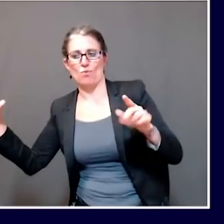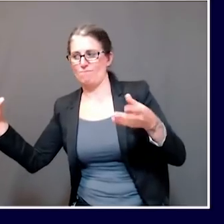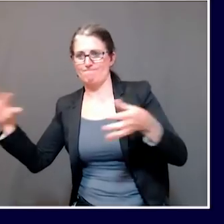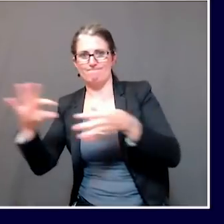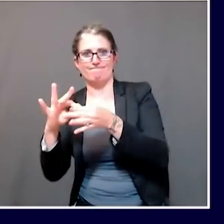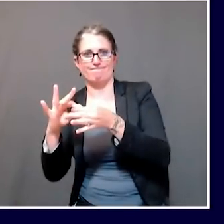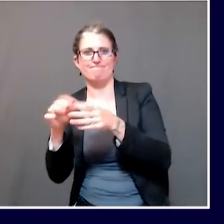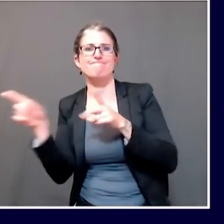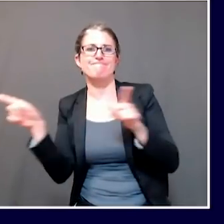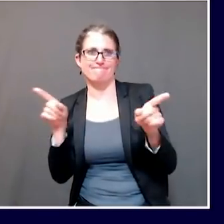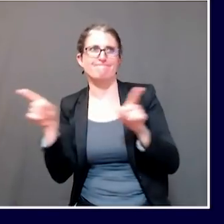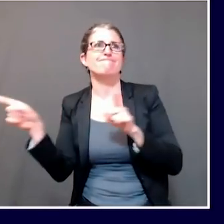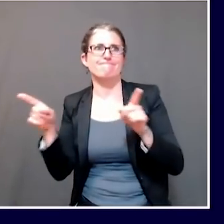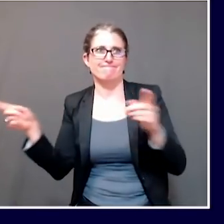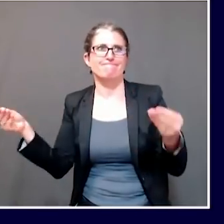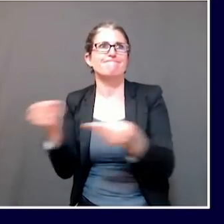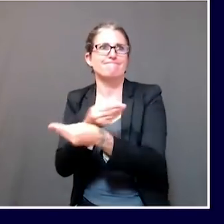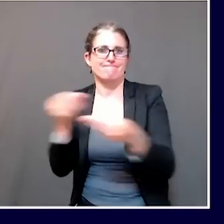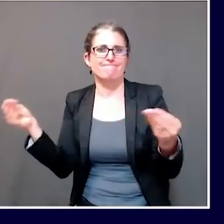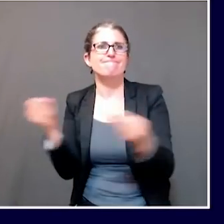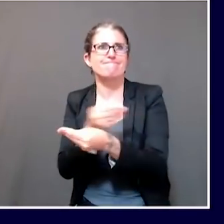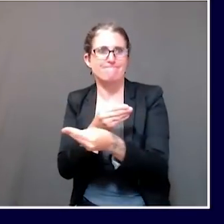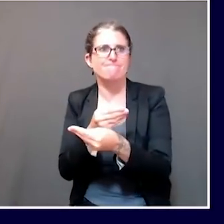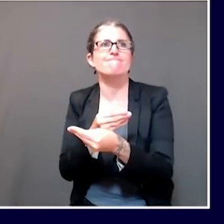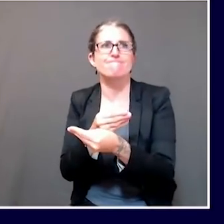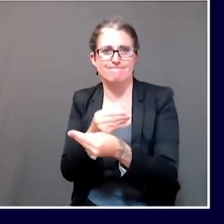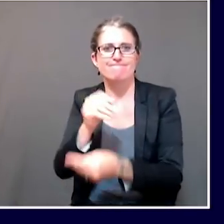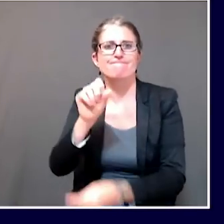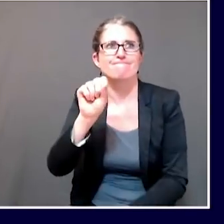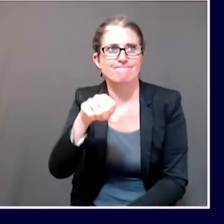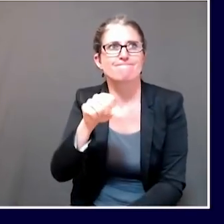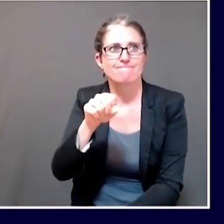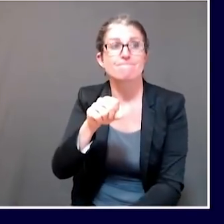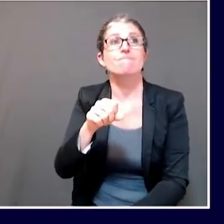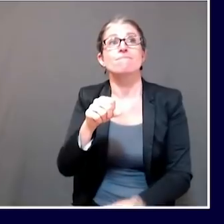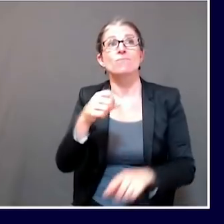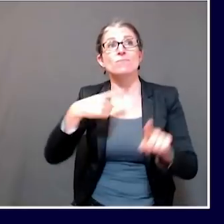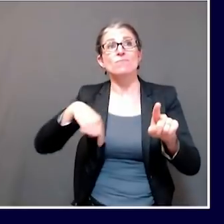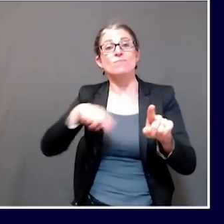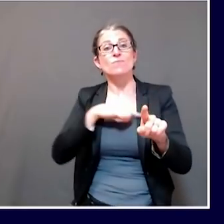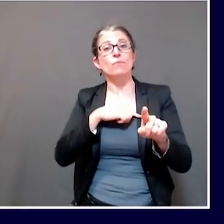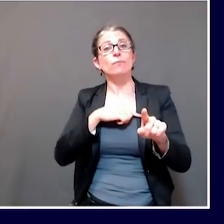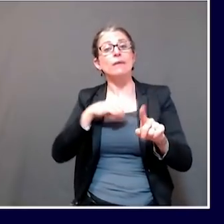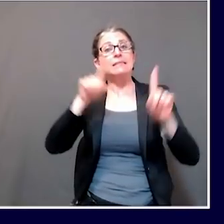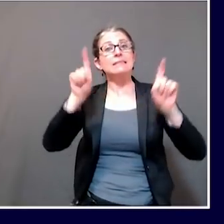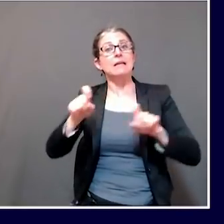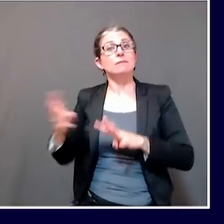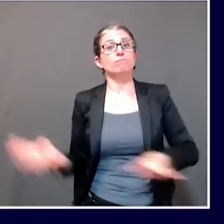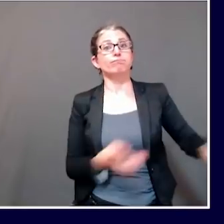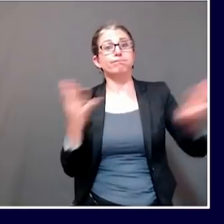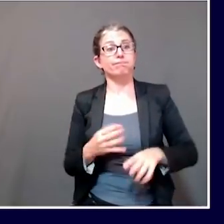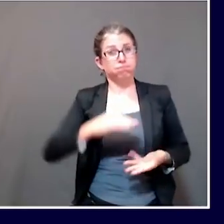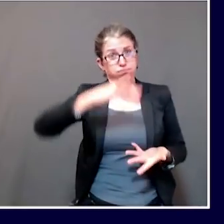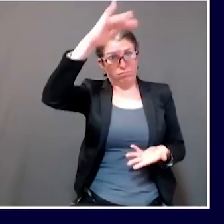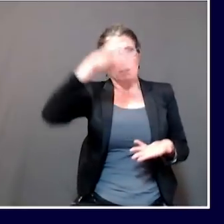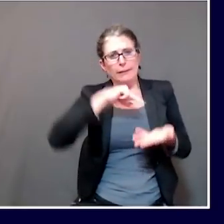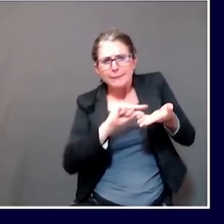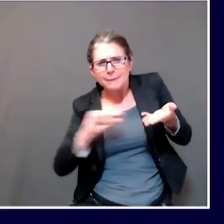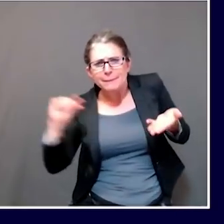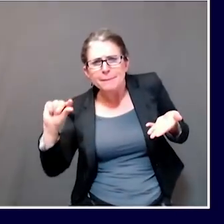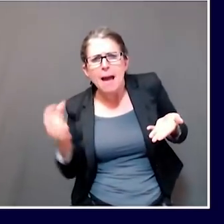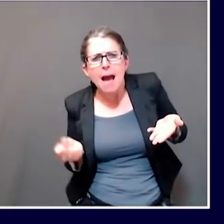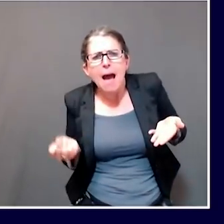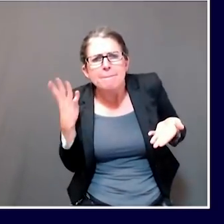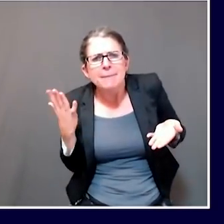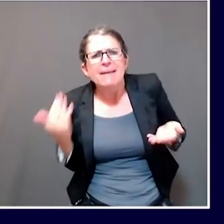around testing, our positivity rate for cases reported, for test results reported